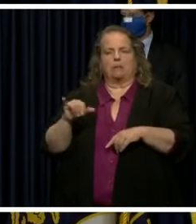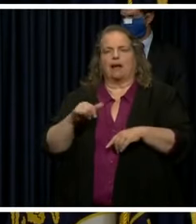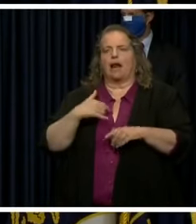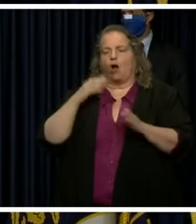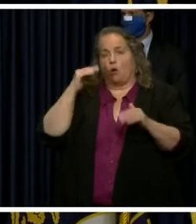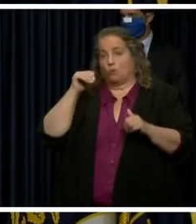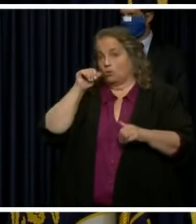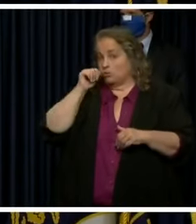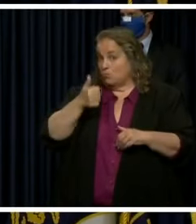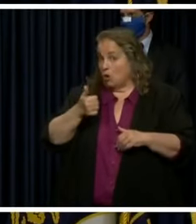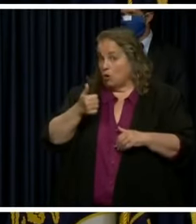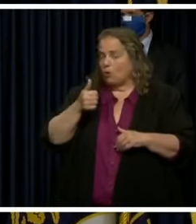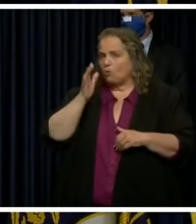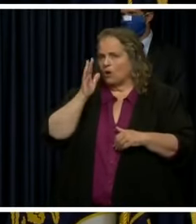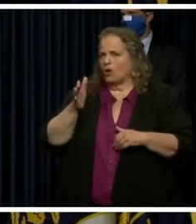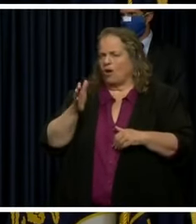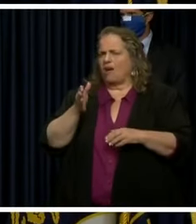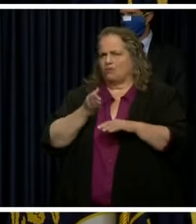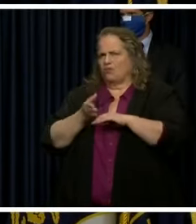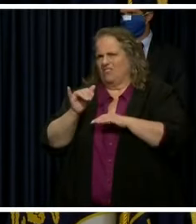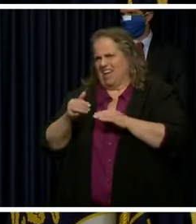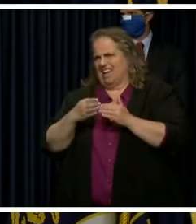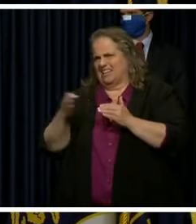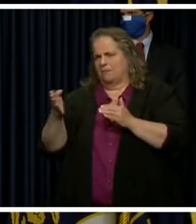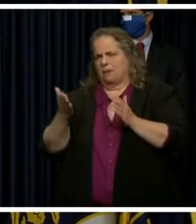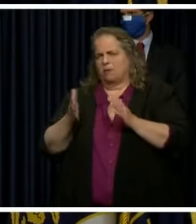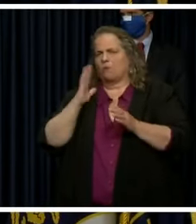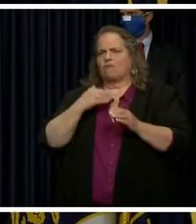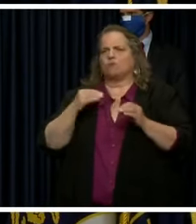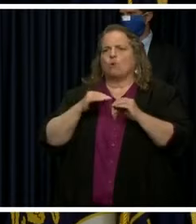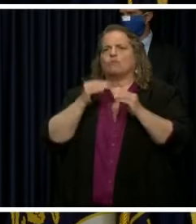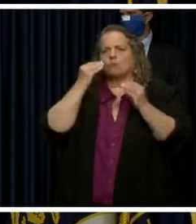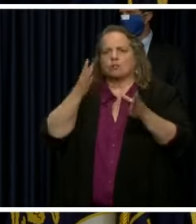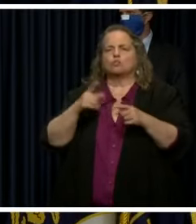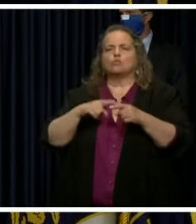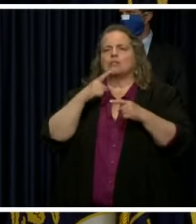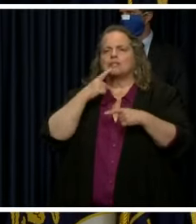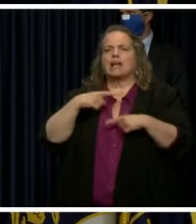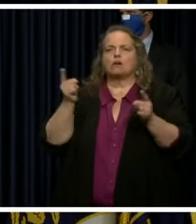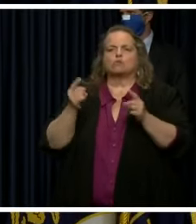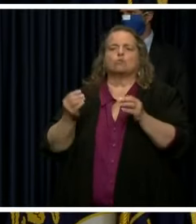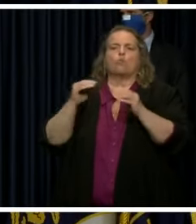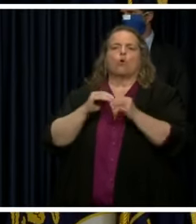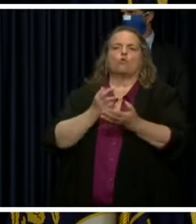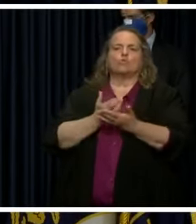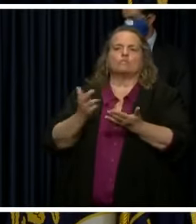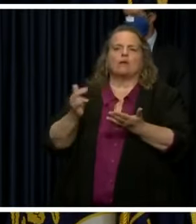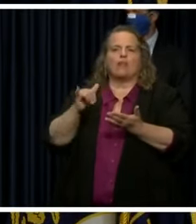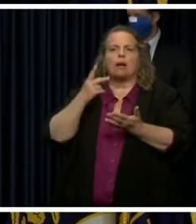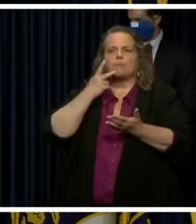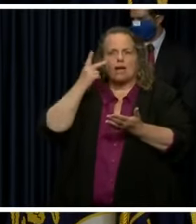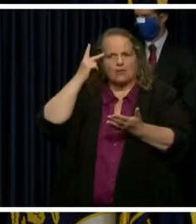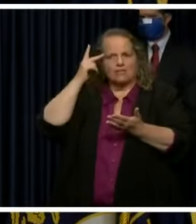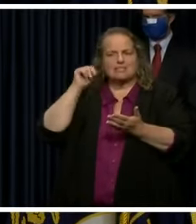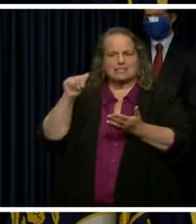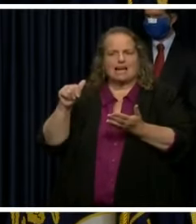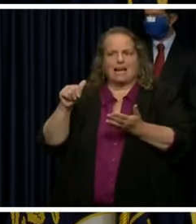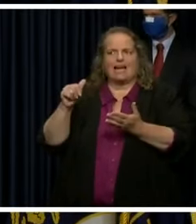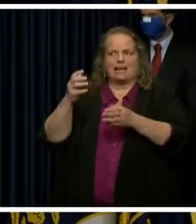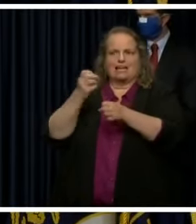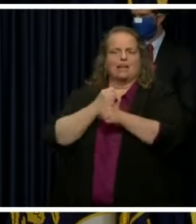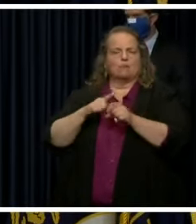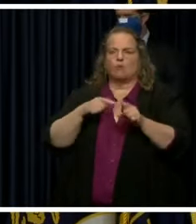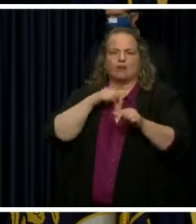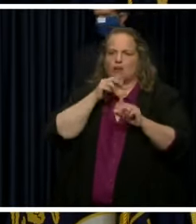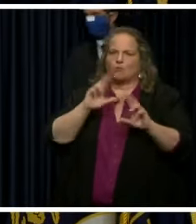hope tomorrow or shortly thereafter we'll have some information to be able to announce for additional resources that parents can draw upon, but we're just not